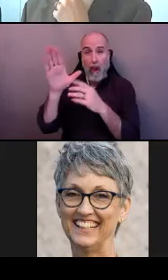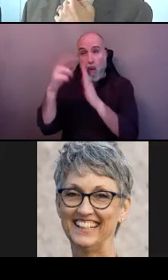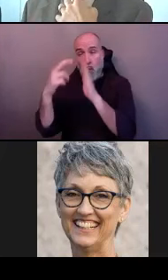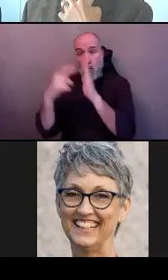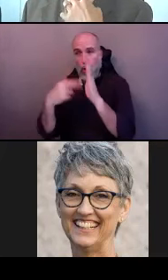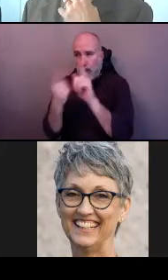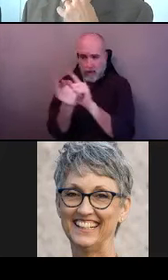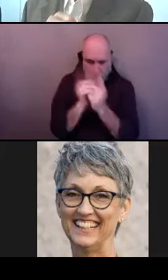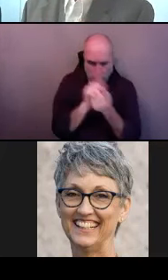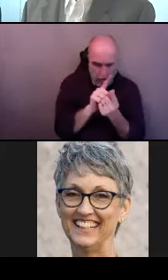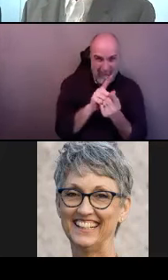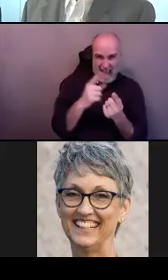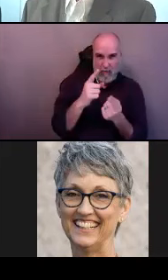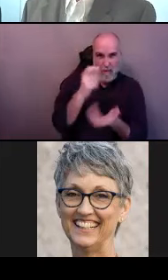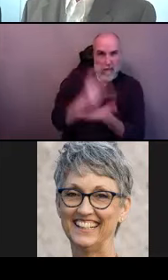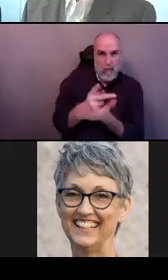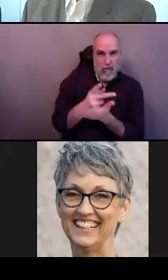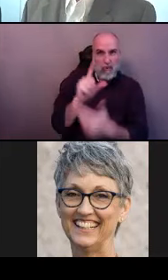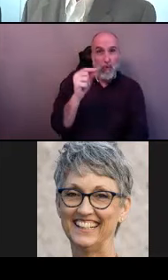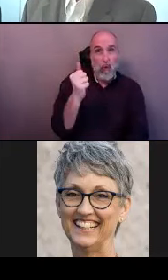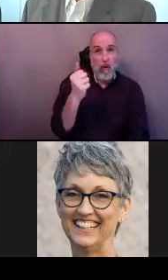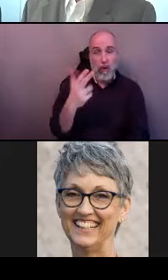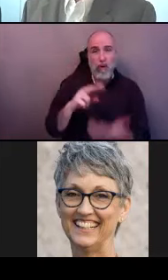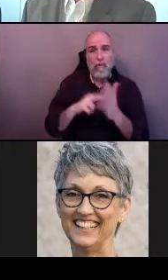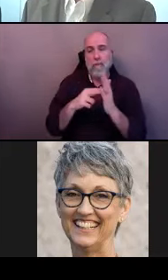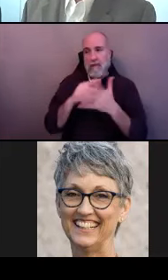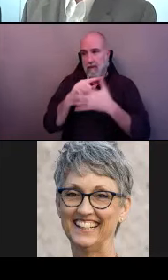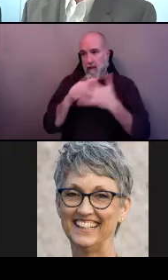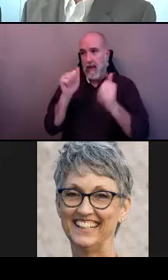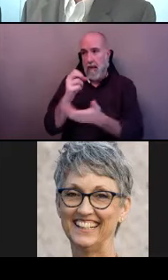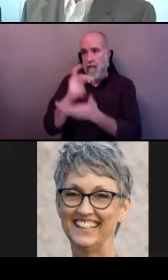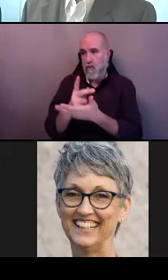that approved the following threshold.